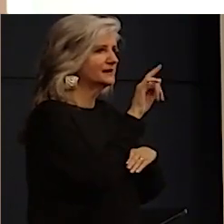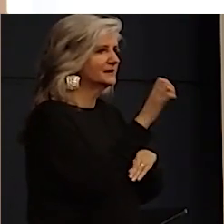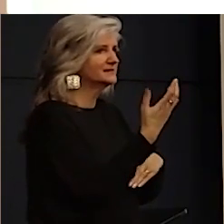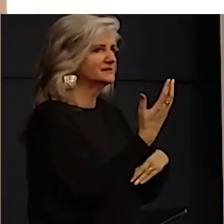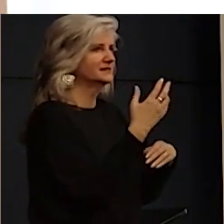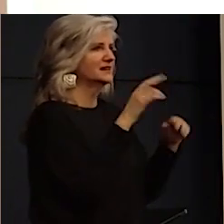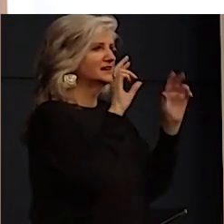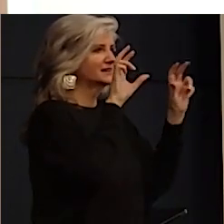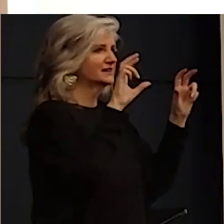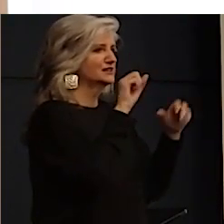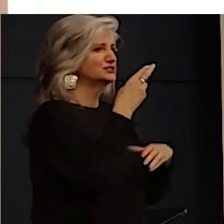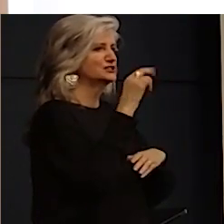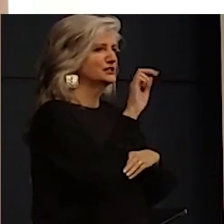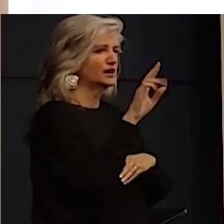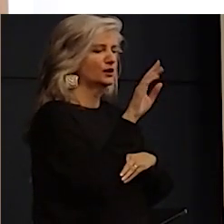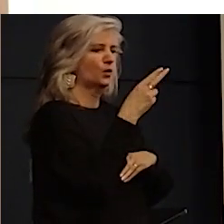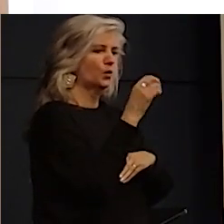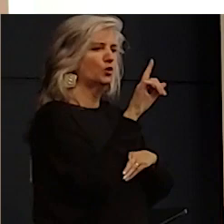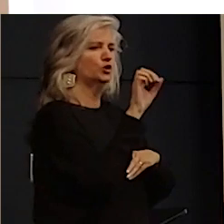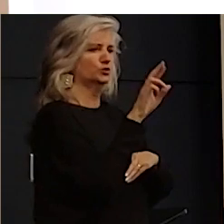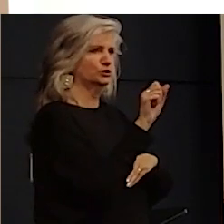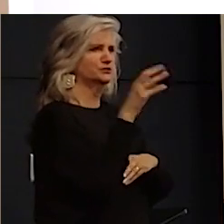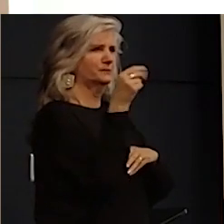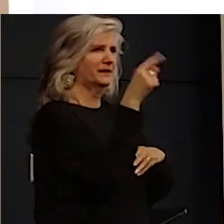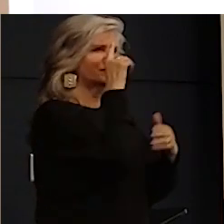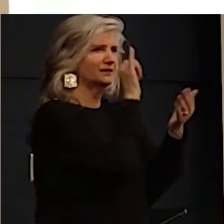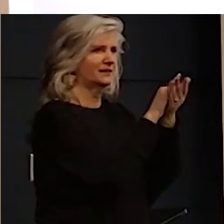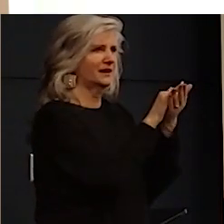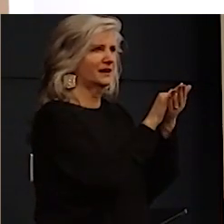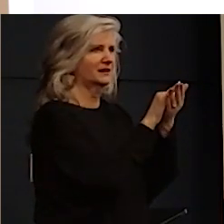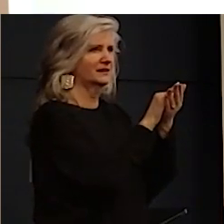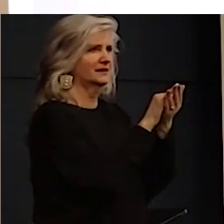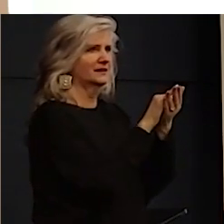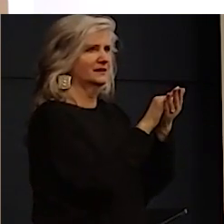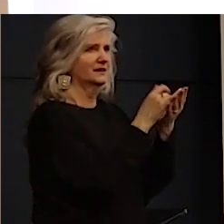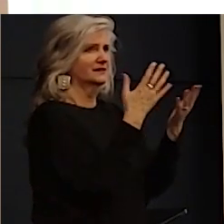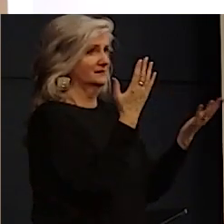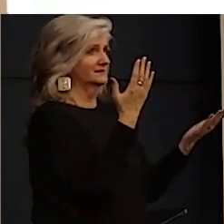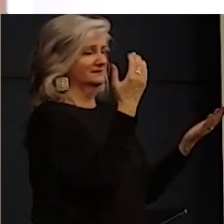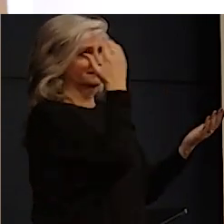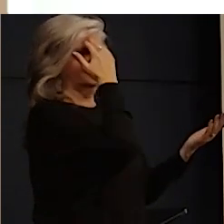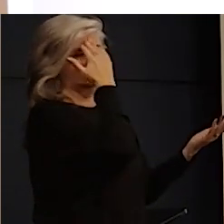should cover something like that, right? This seems like common sense to me.